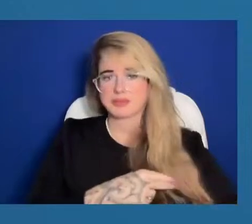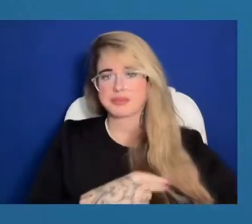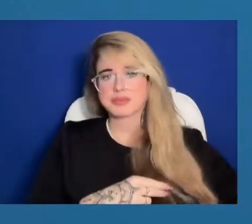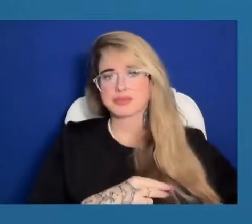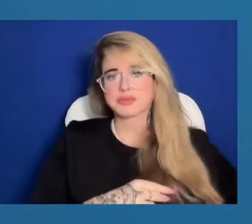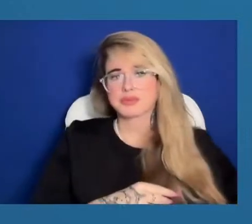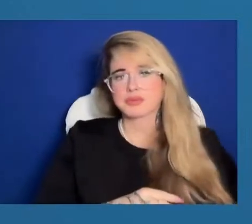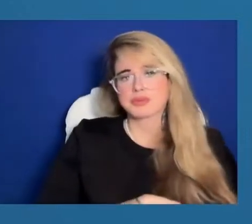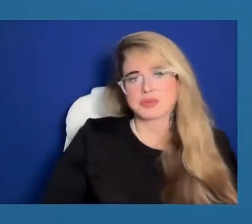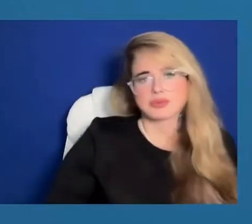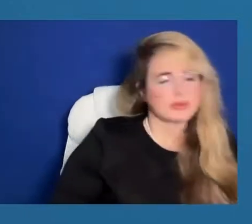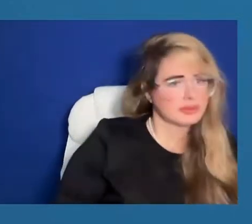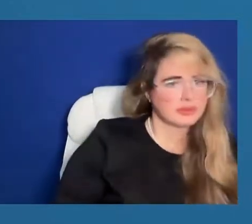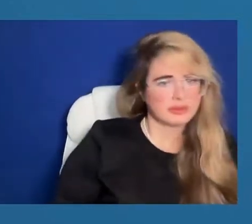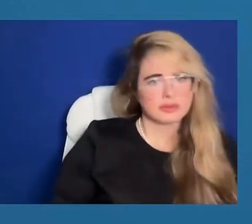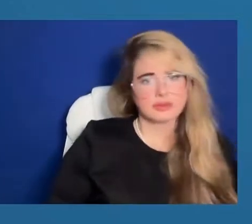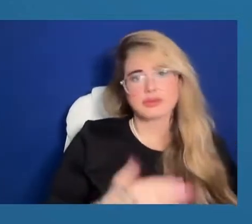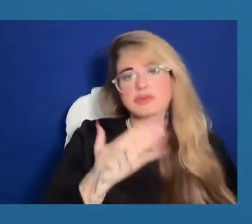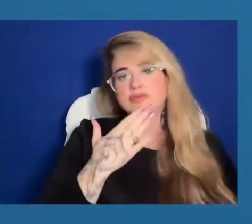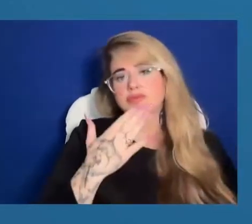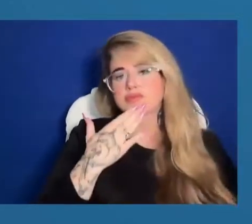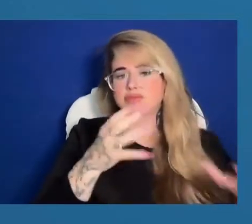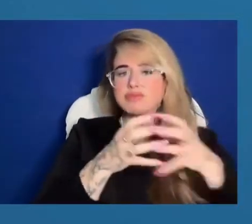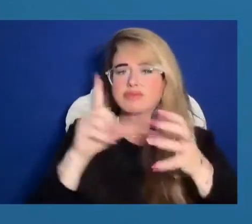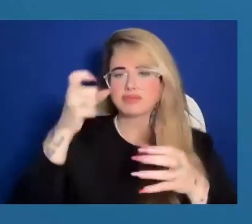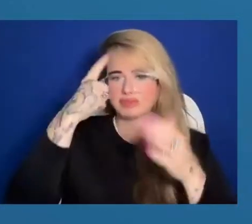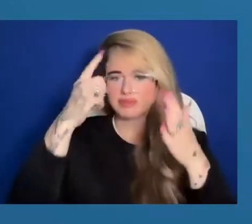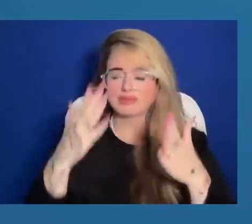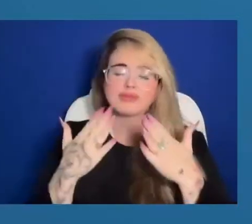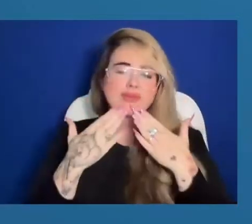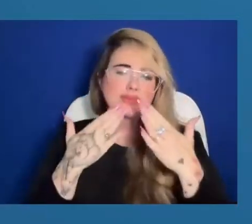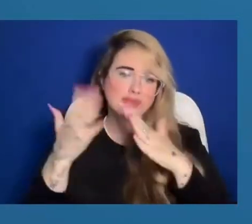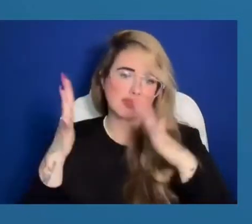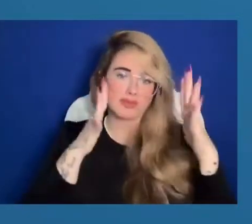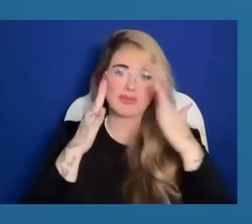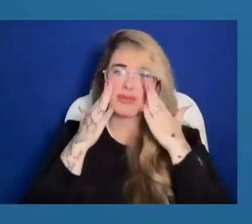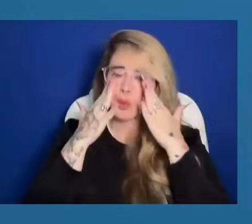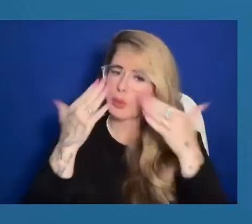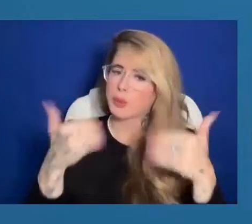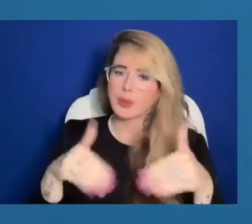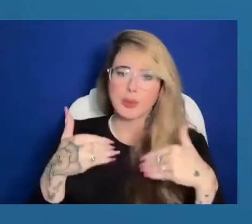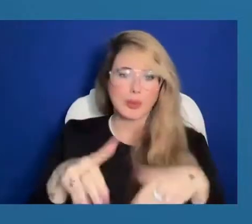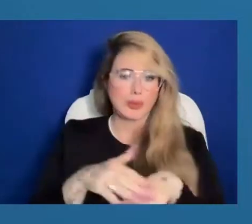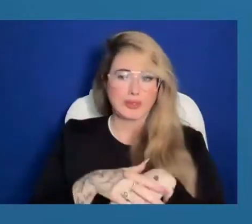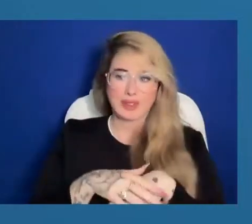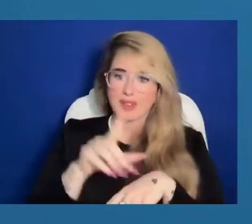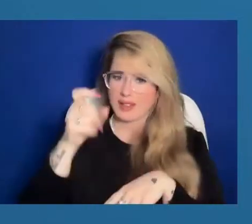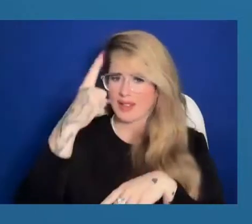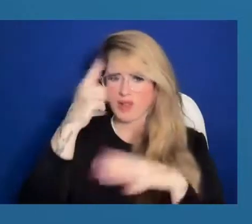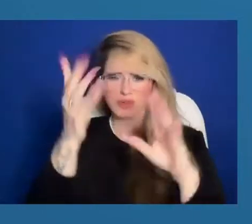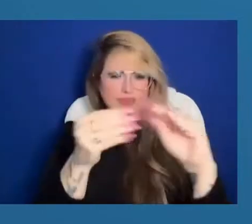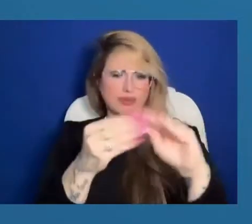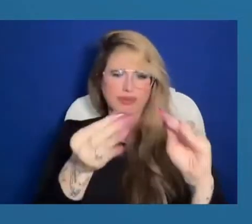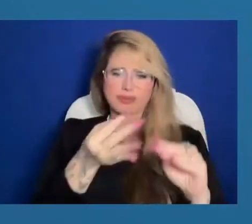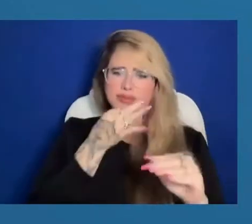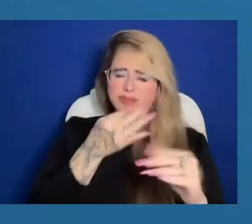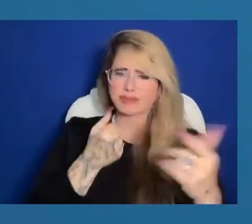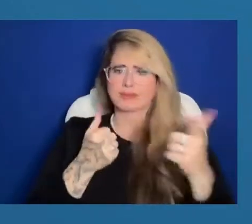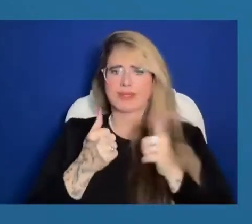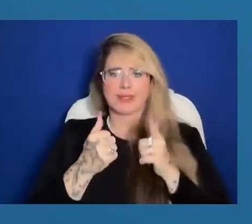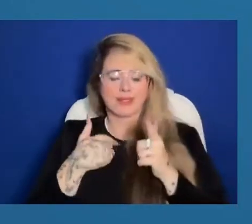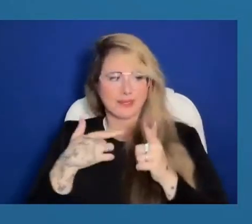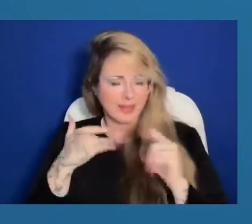Governor. Thank you so much, Governor. That's a tough act to follow, Governor. Well said. Let